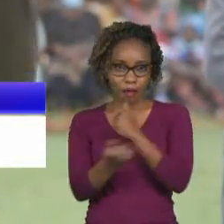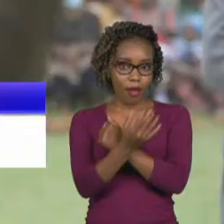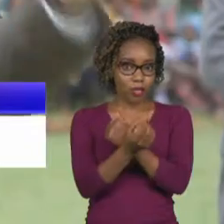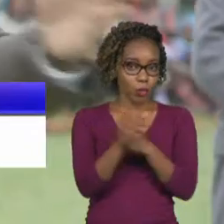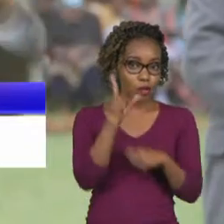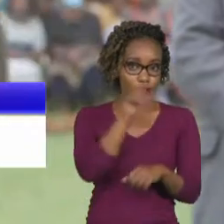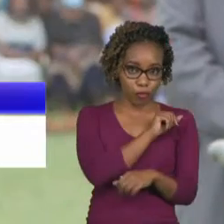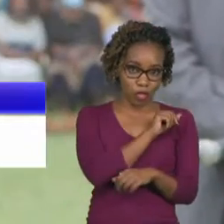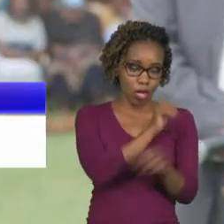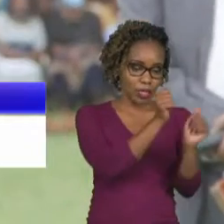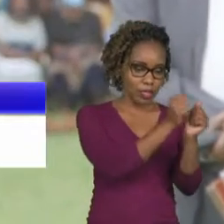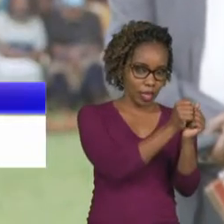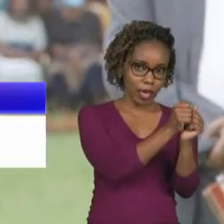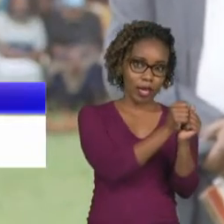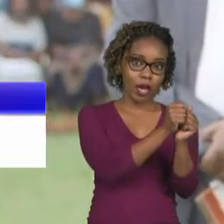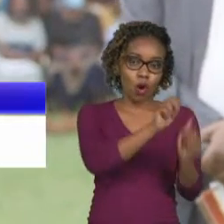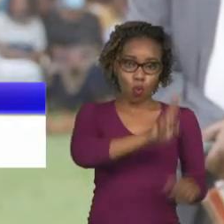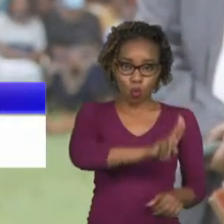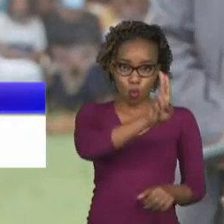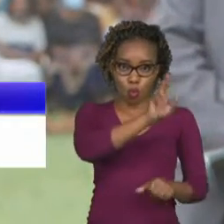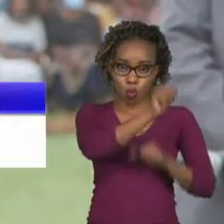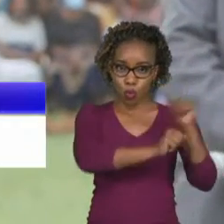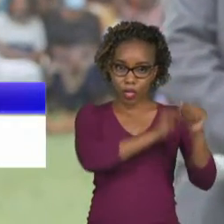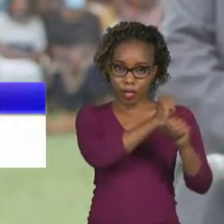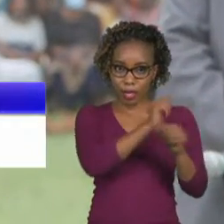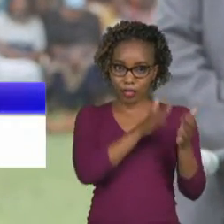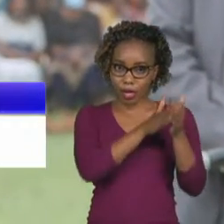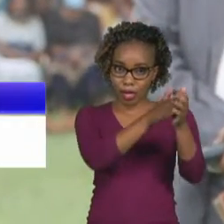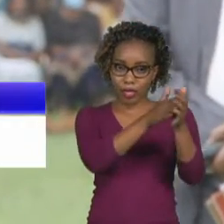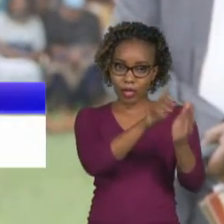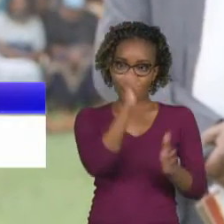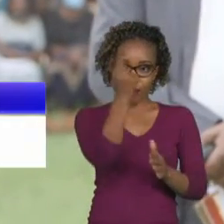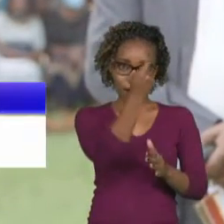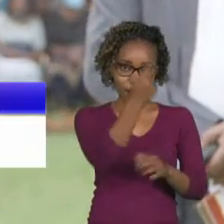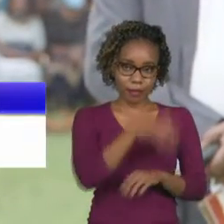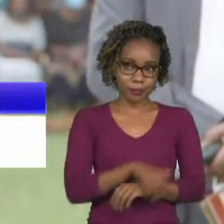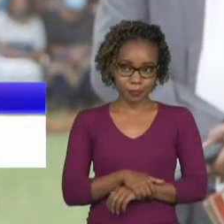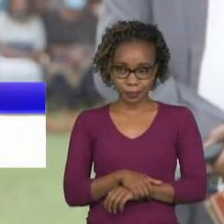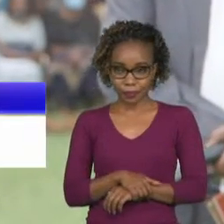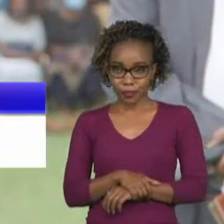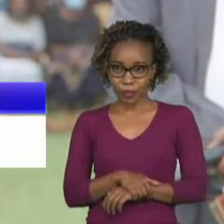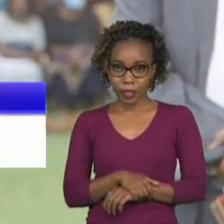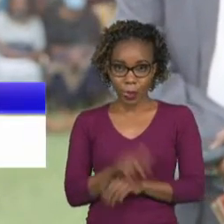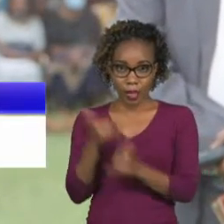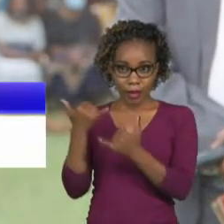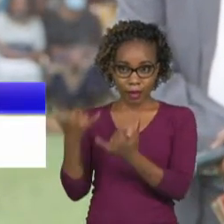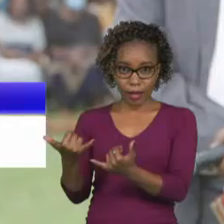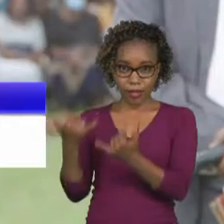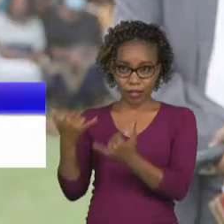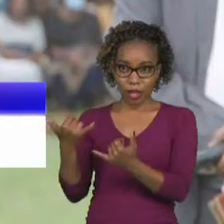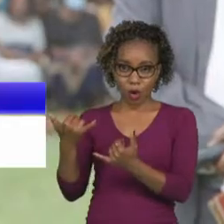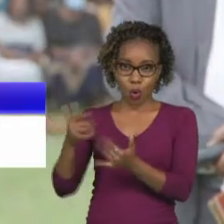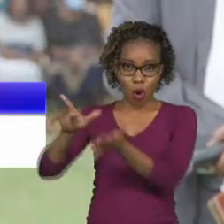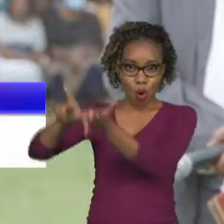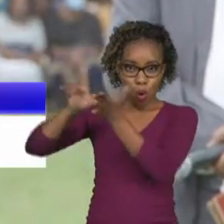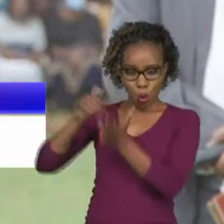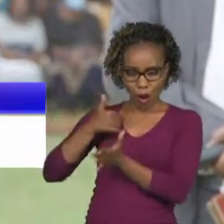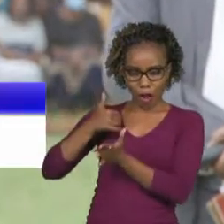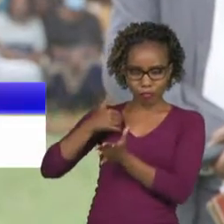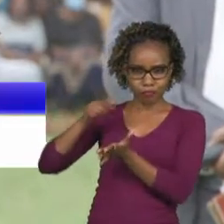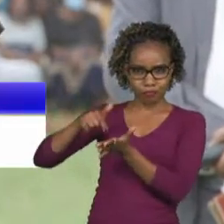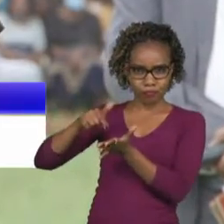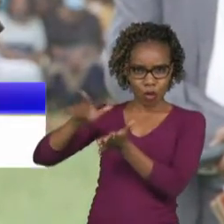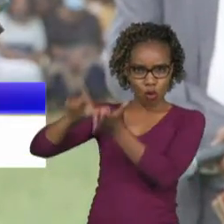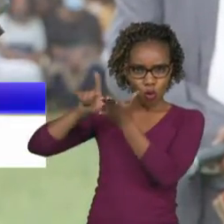kuwa ni 10 ya mheshimiwa wetu rais ambaye tunampenda. Sasa tuko na deni.